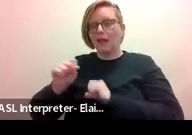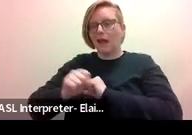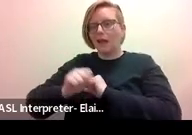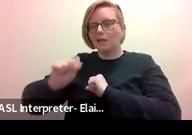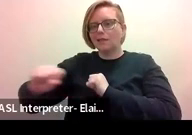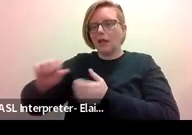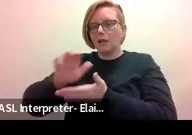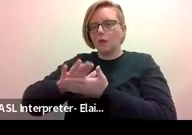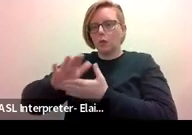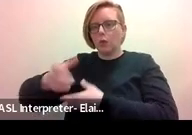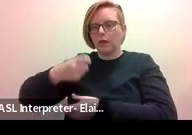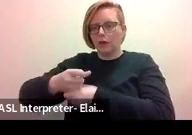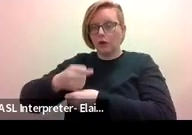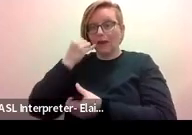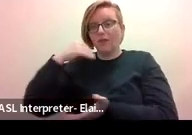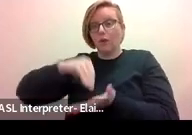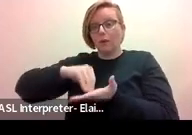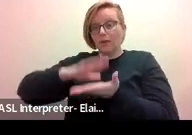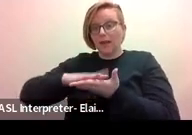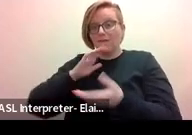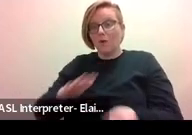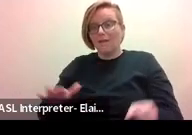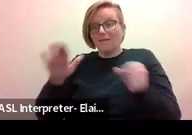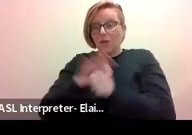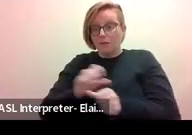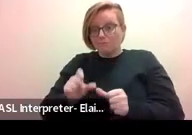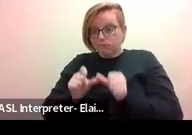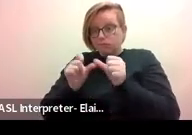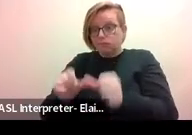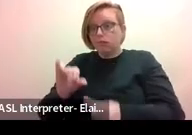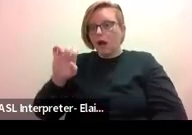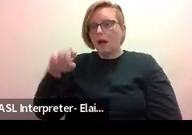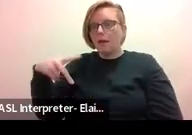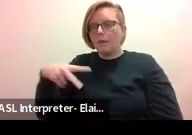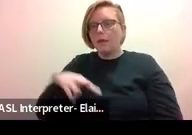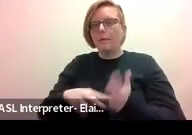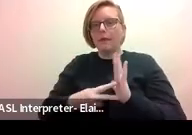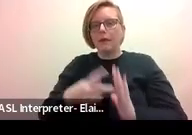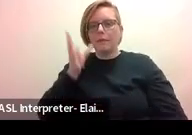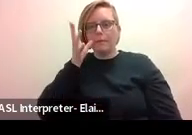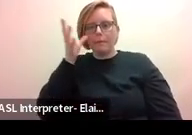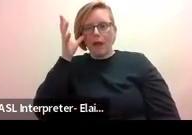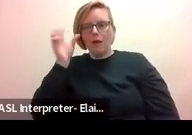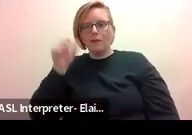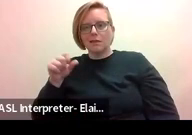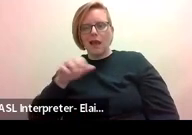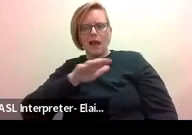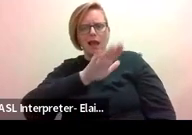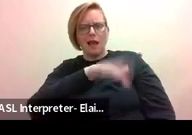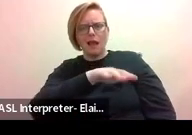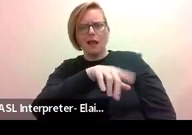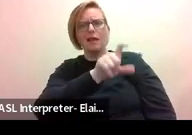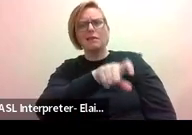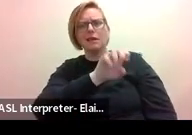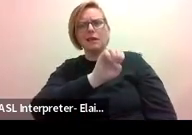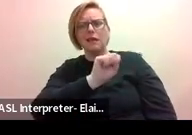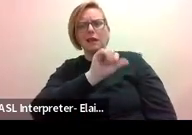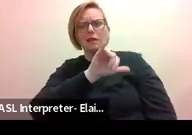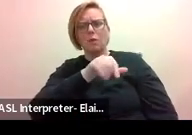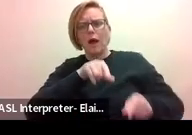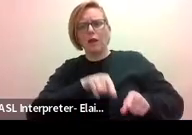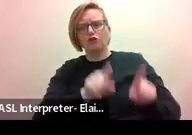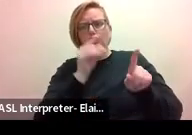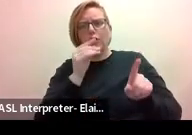If you put it for the entire duration of the IEP, that could mean that the parents could come back and ask for ESY during